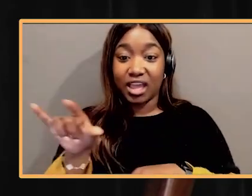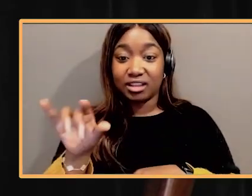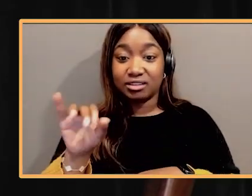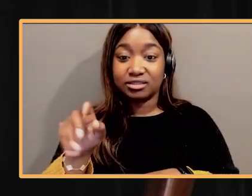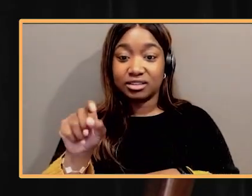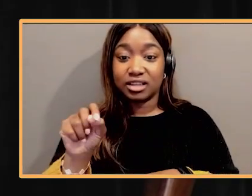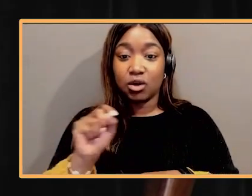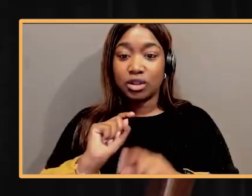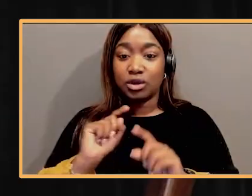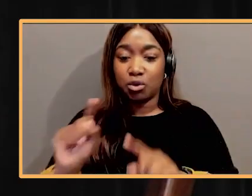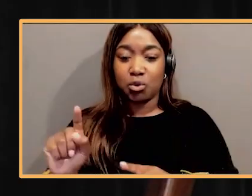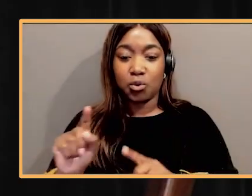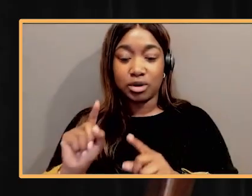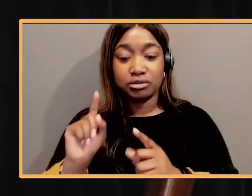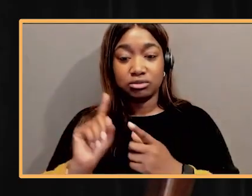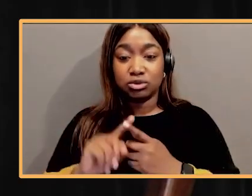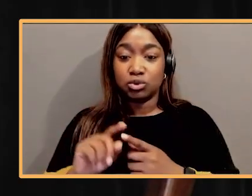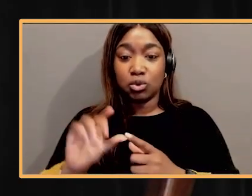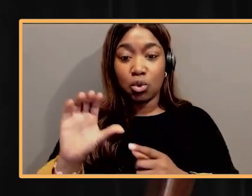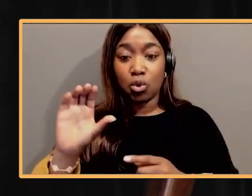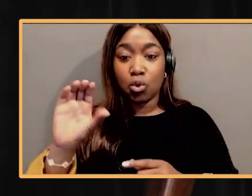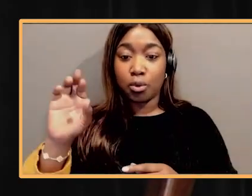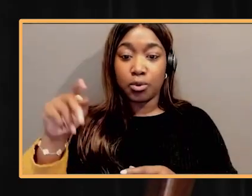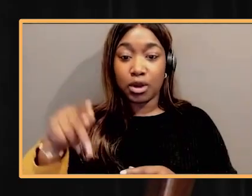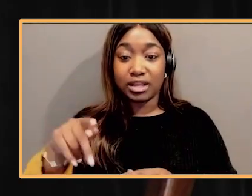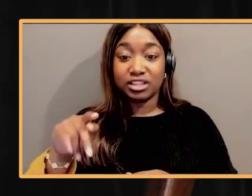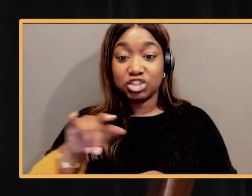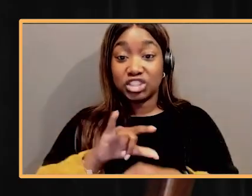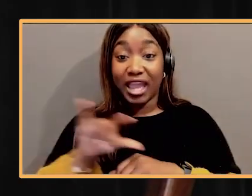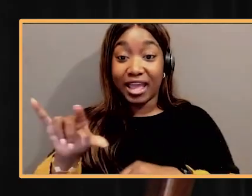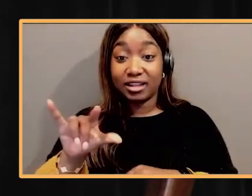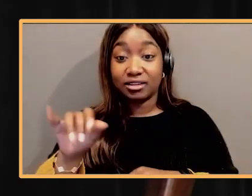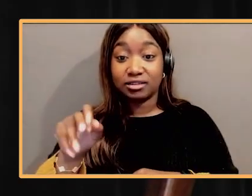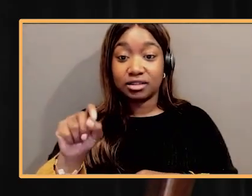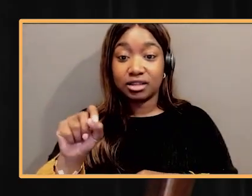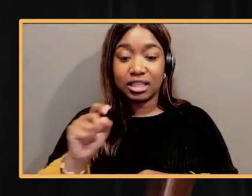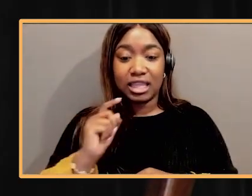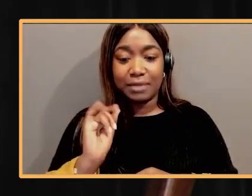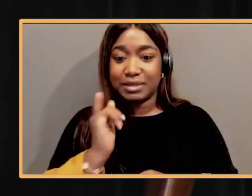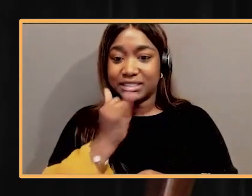or were on their way, on their corporate jet, and were mistaken for